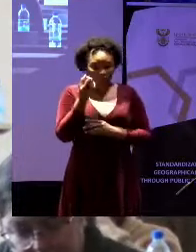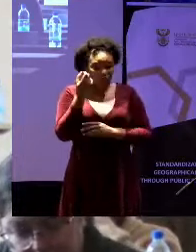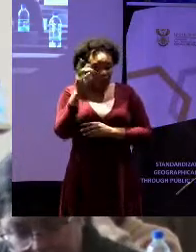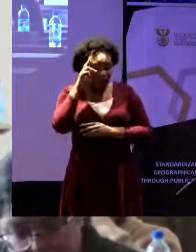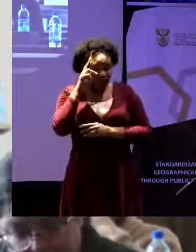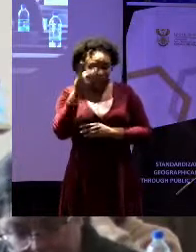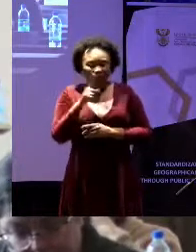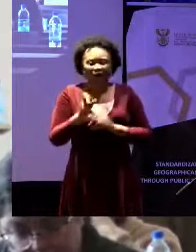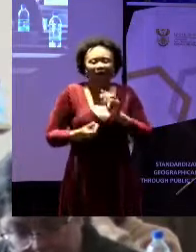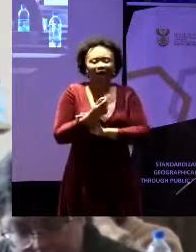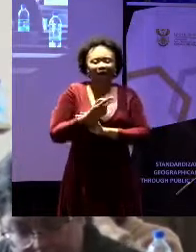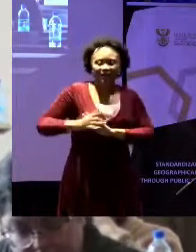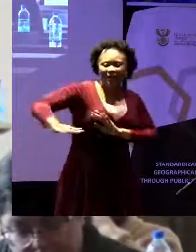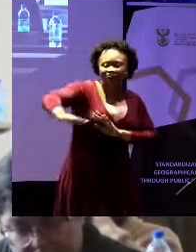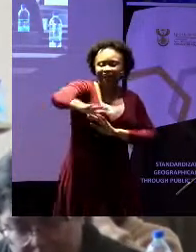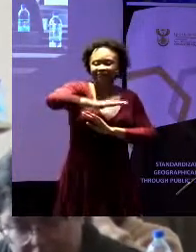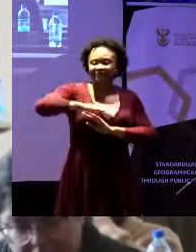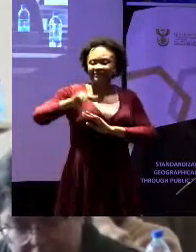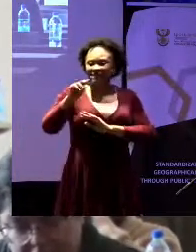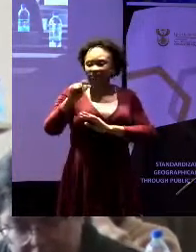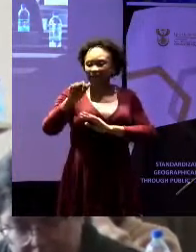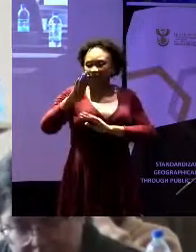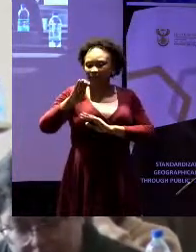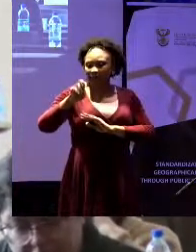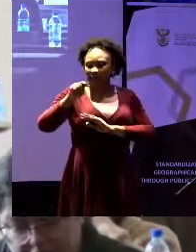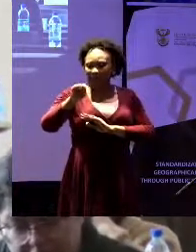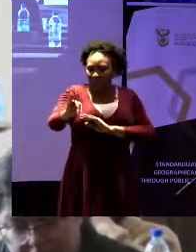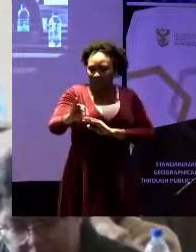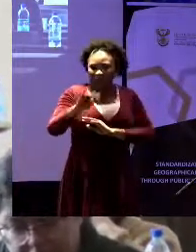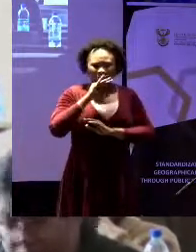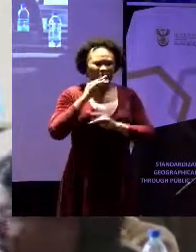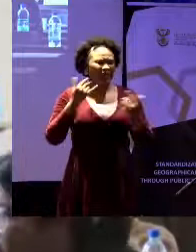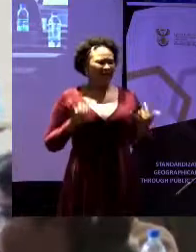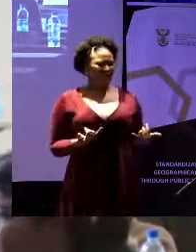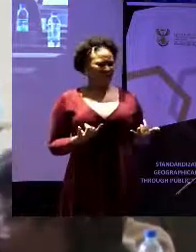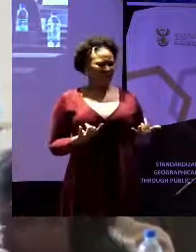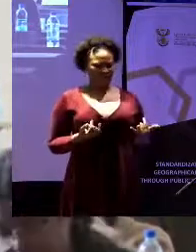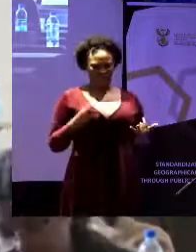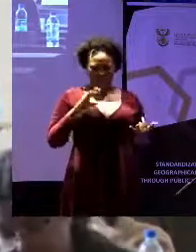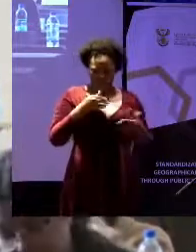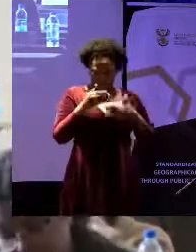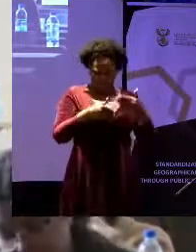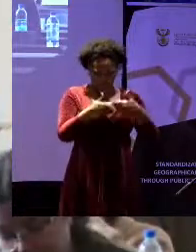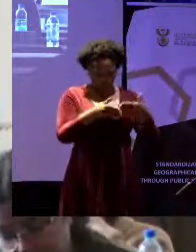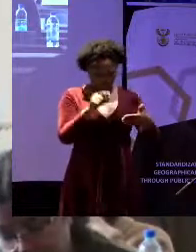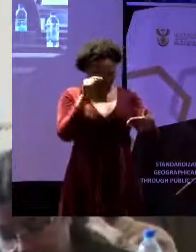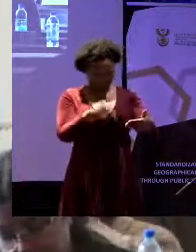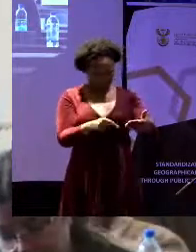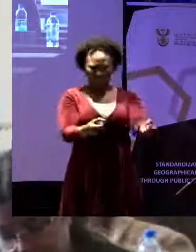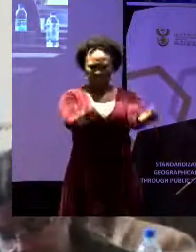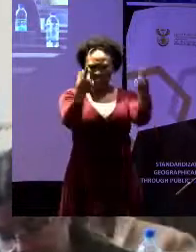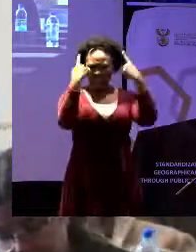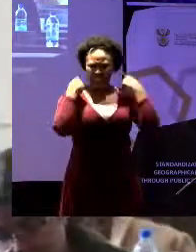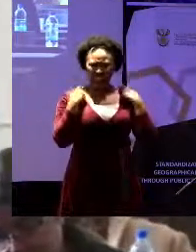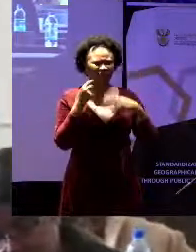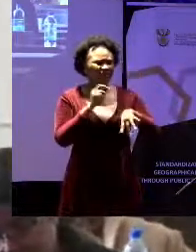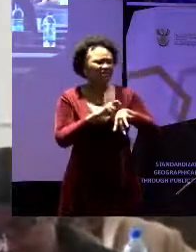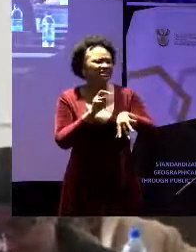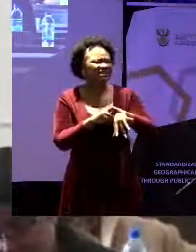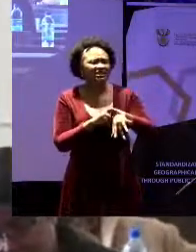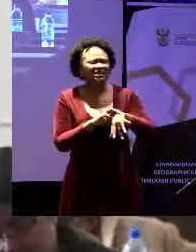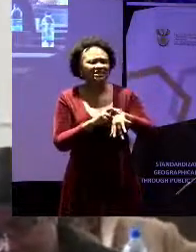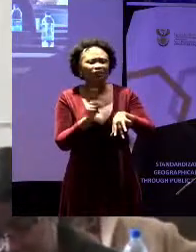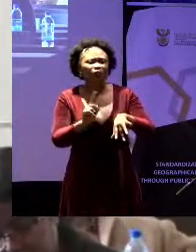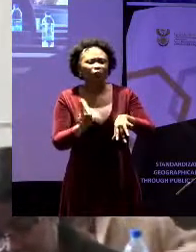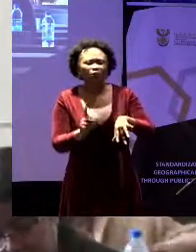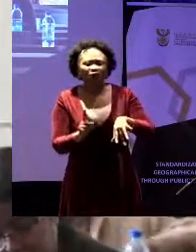Ndabeni. So our entire diaspora is being imposed on us by a process that doesn't understand the necessity of